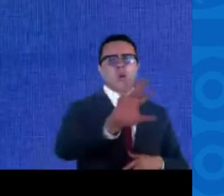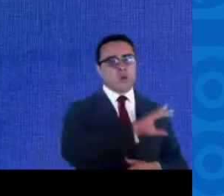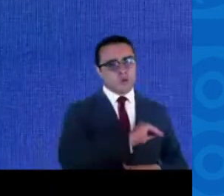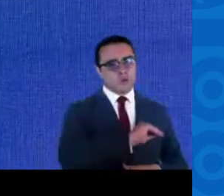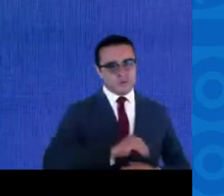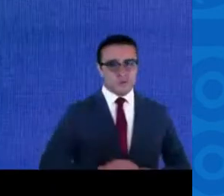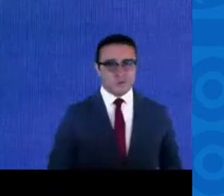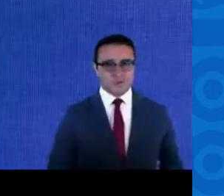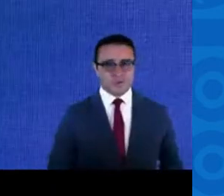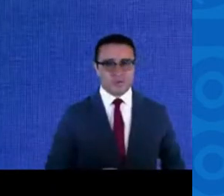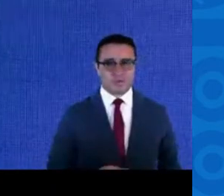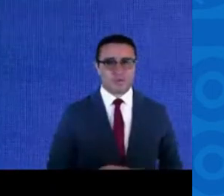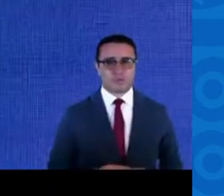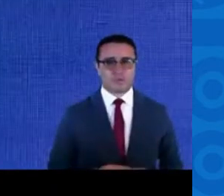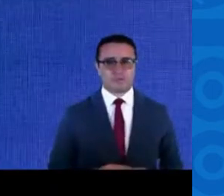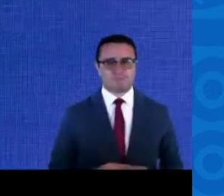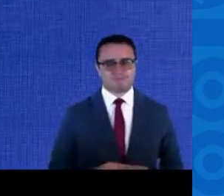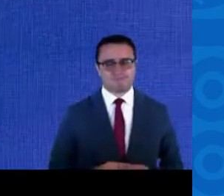Good morning to all.